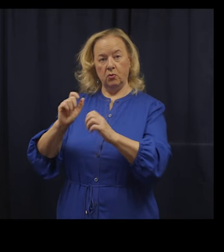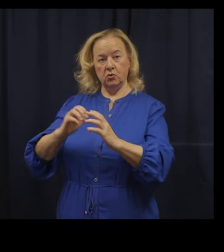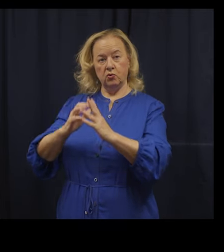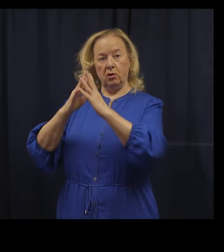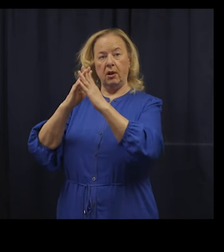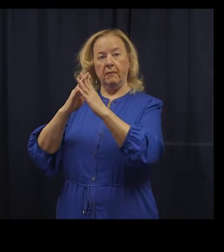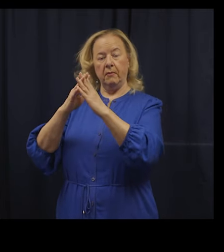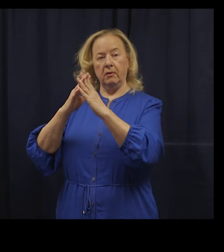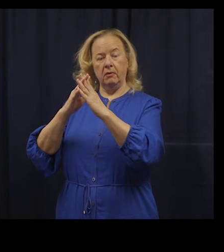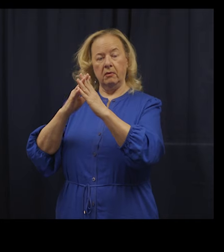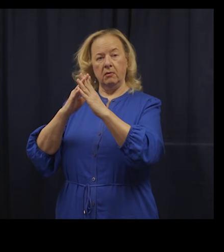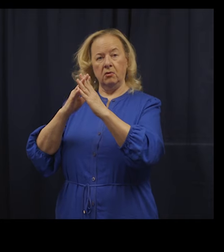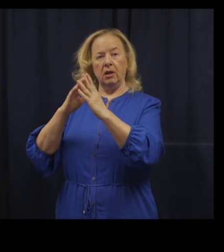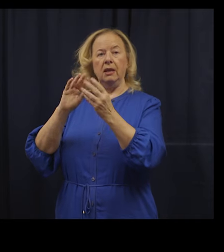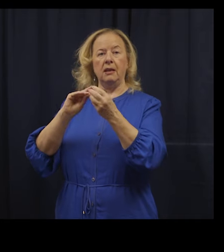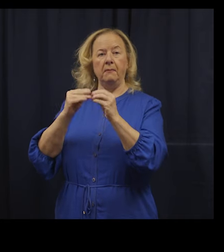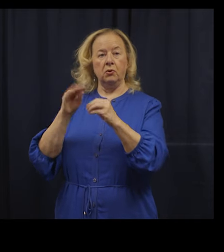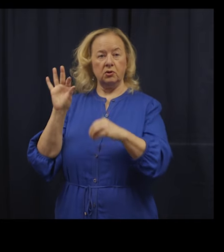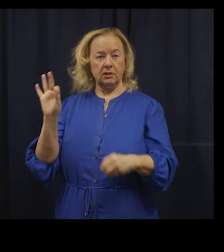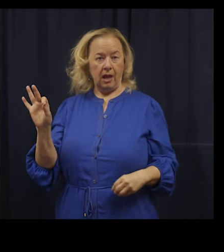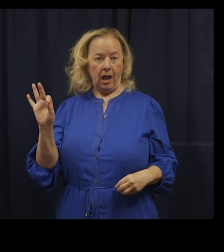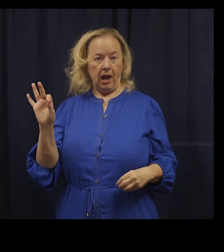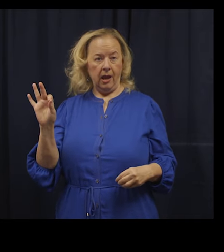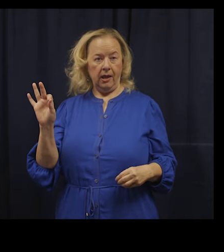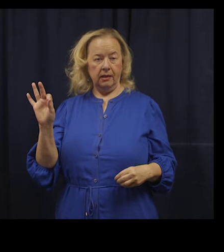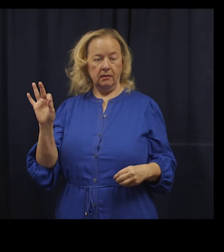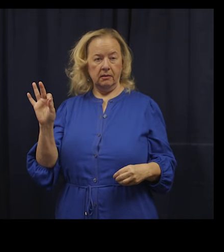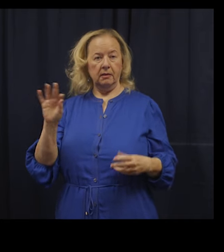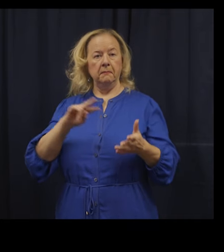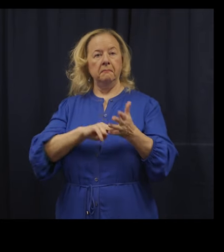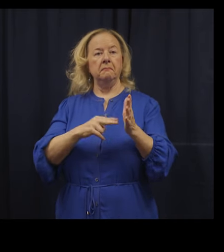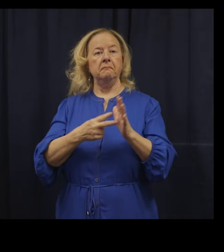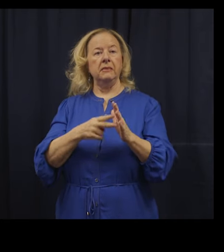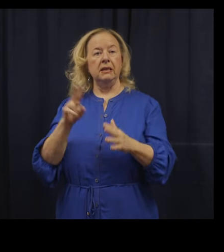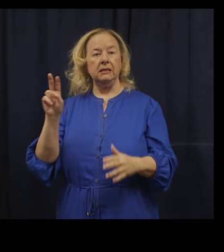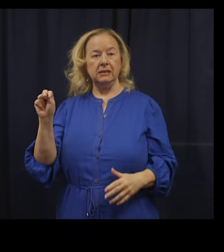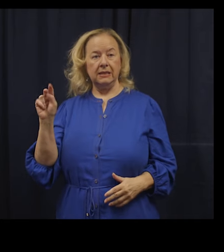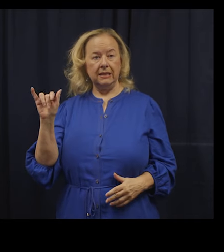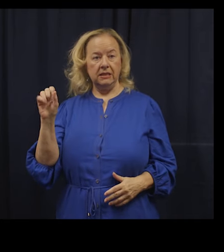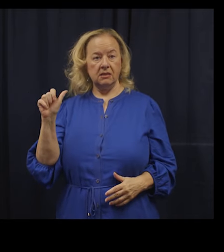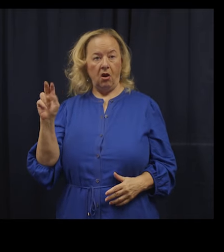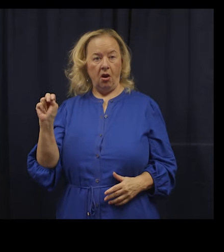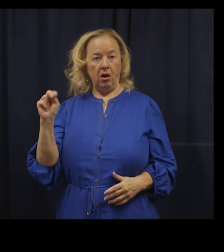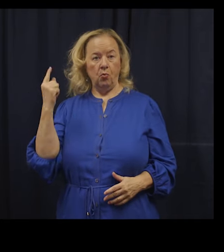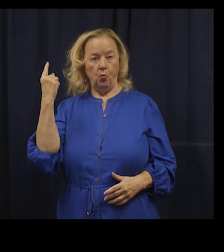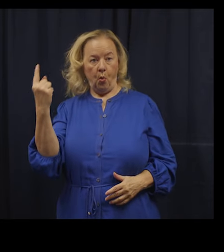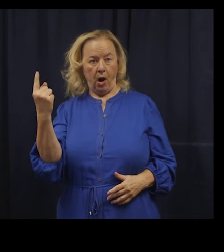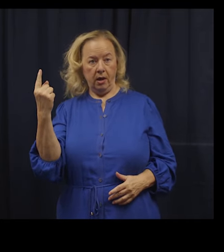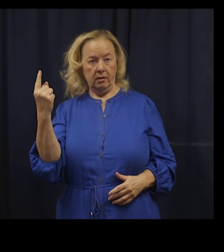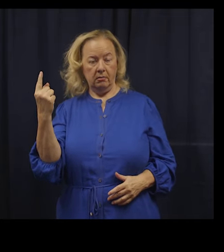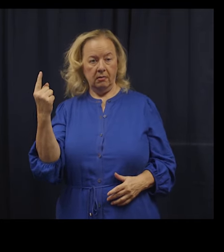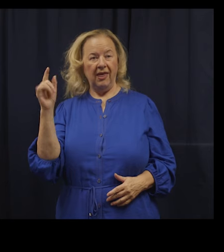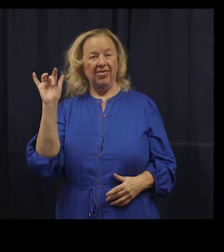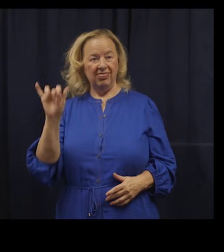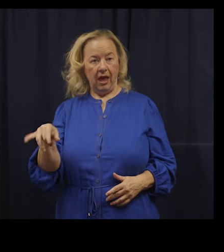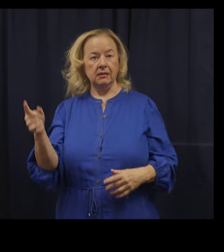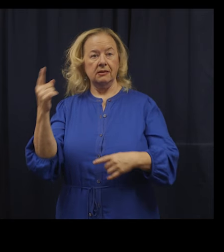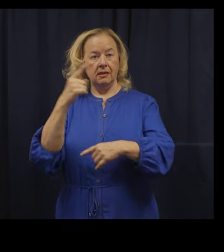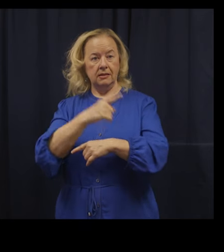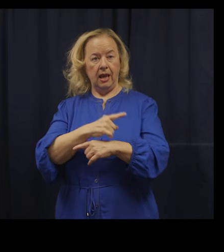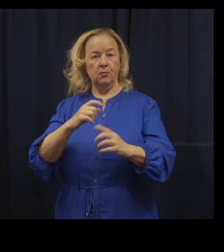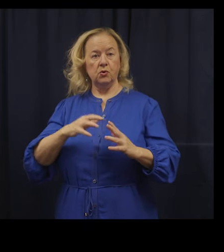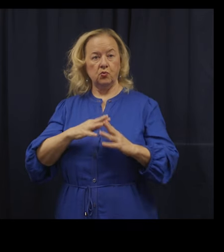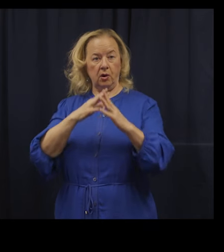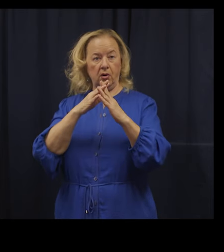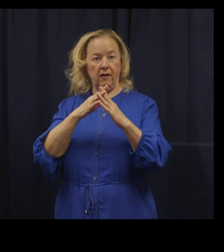So notice we're in Numbers 9, but it's talking about Nisan 1. Because that's the day it was reared up. The